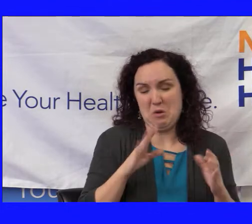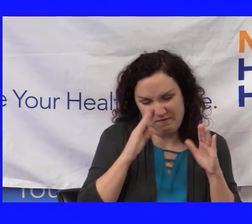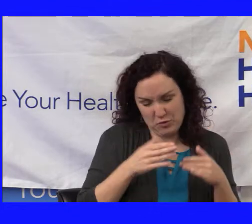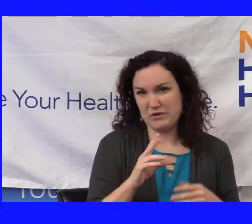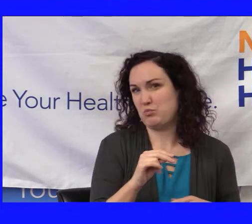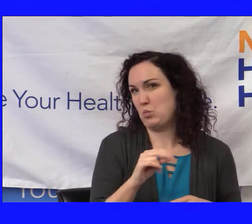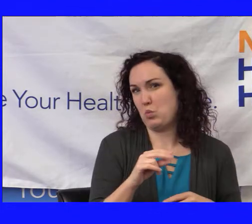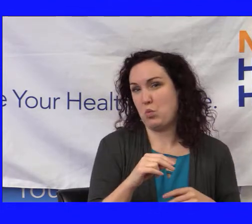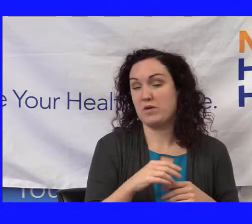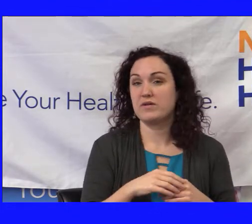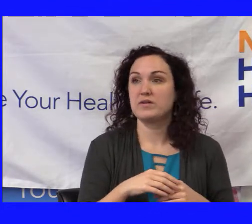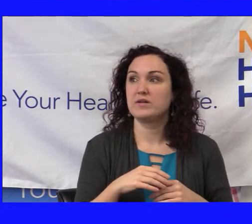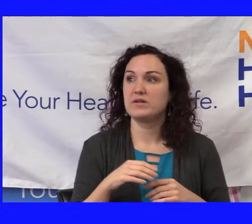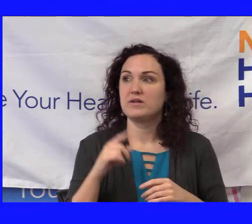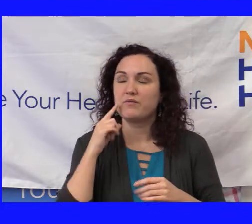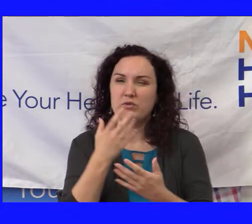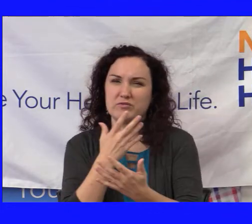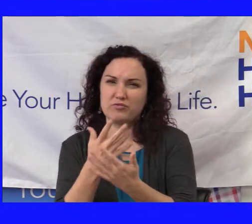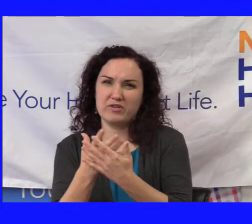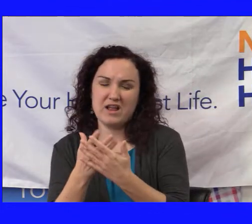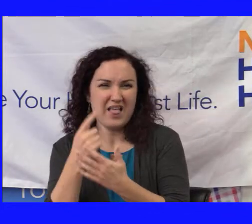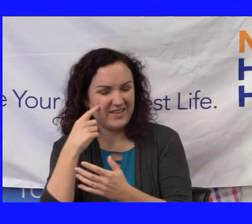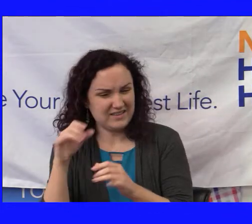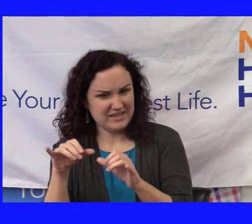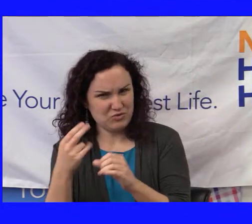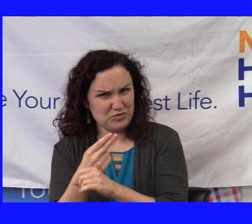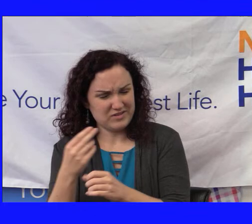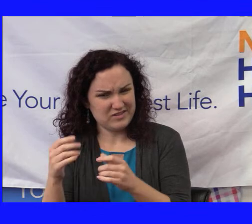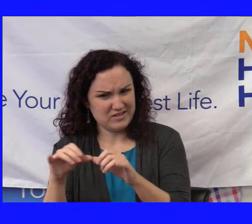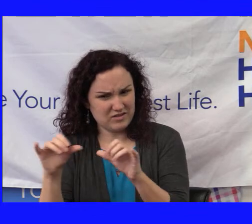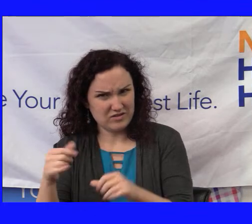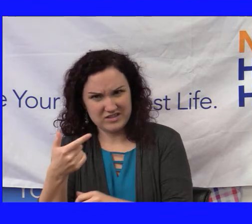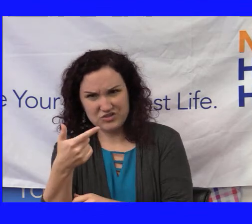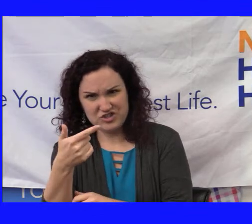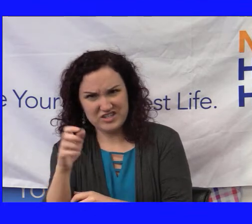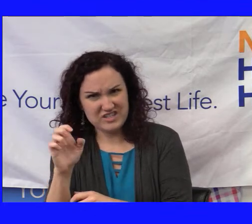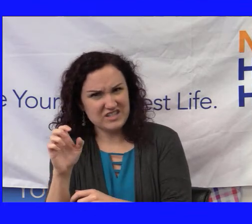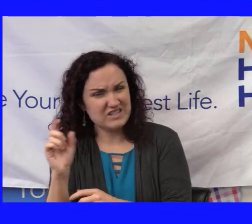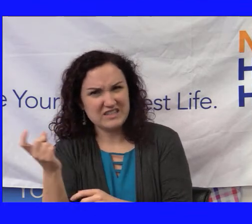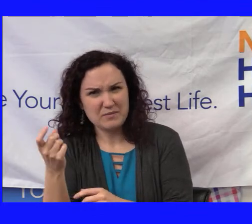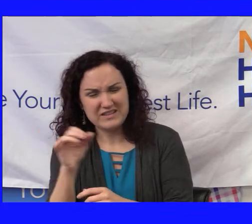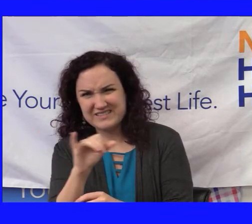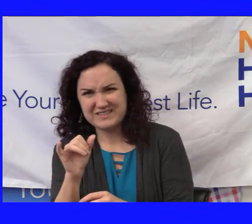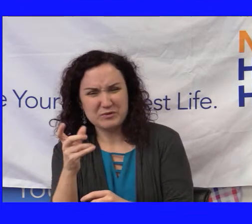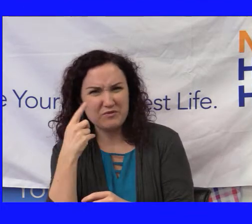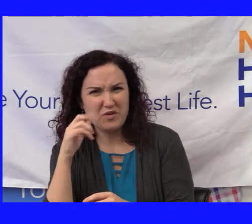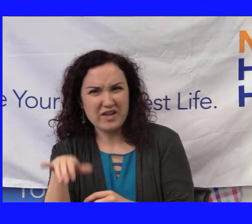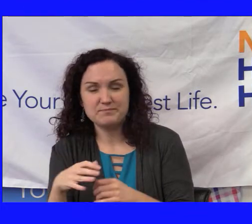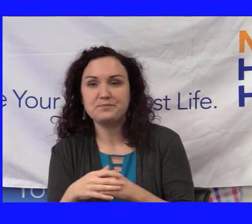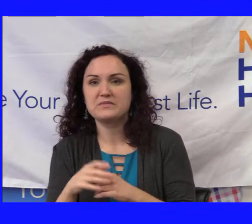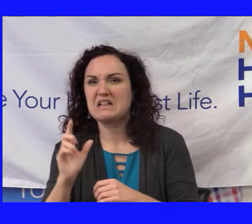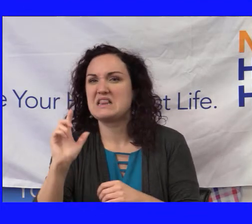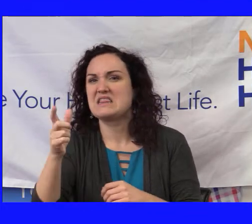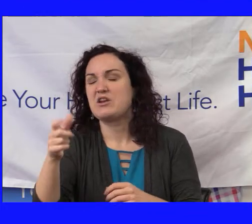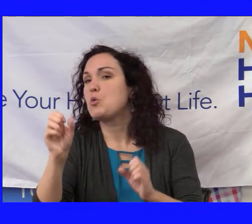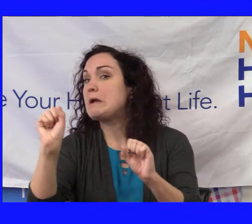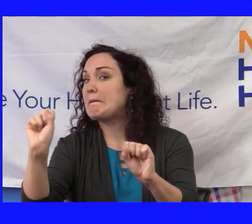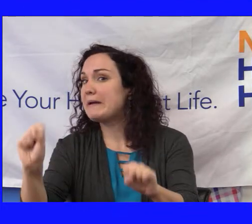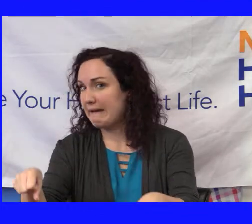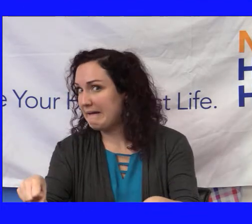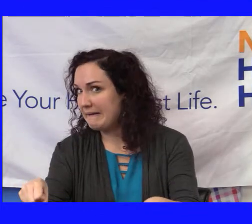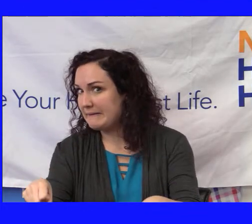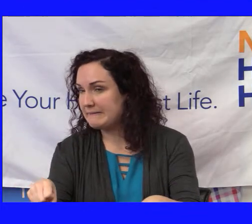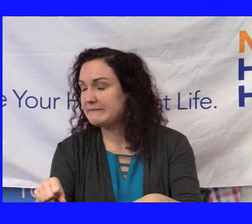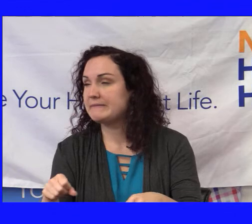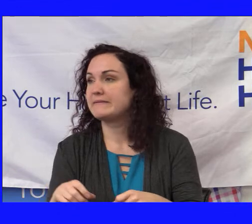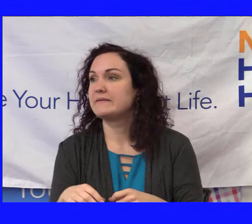for the correction health, if I'm correct, I think they use a system called GE or something similar to that nature. And somewhere down the line, we can do